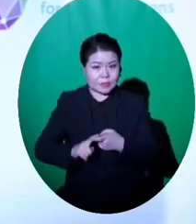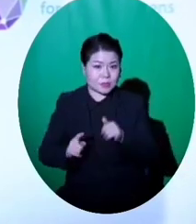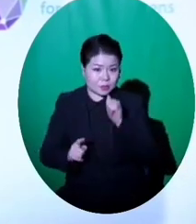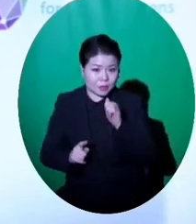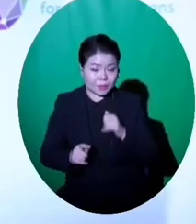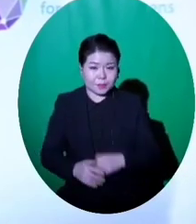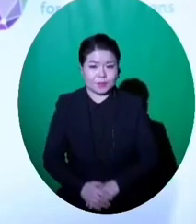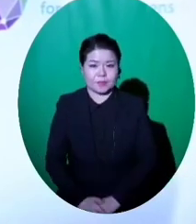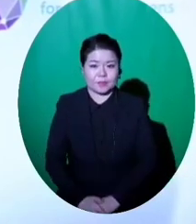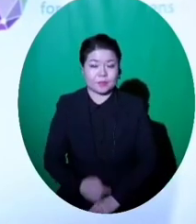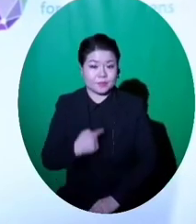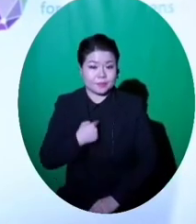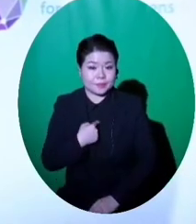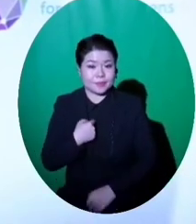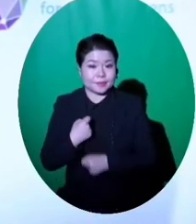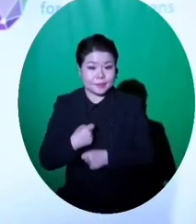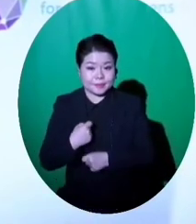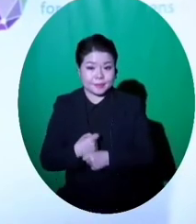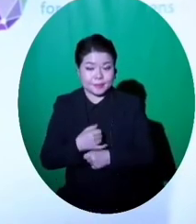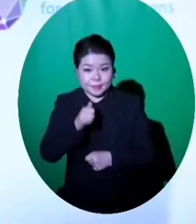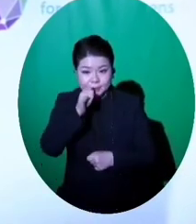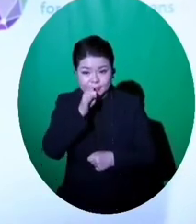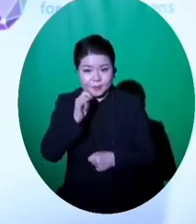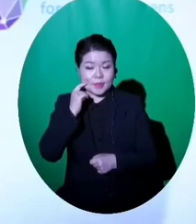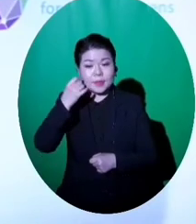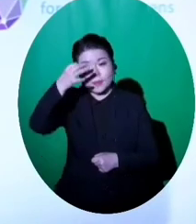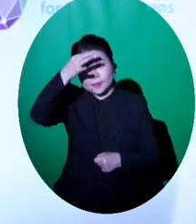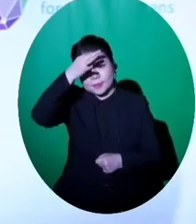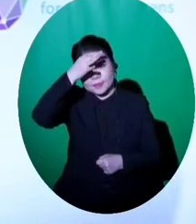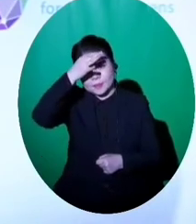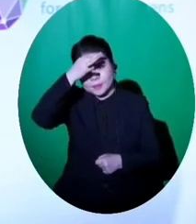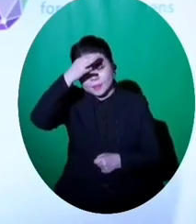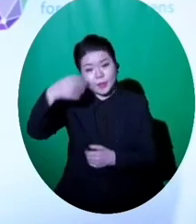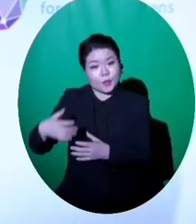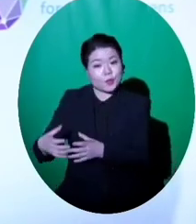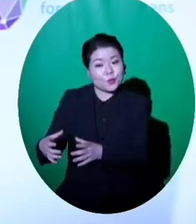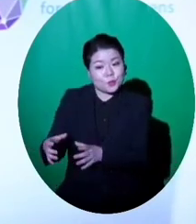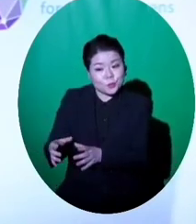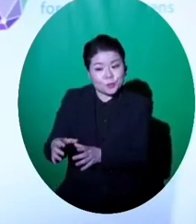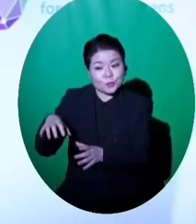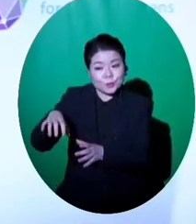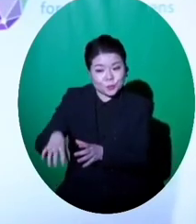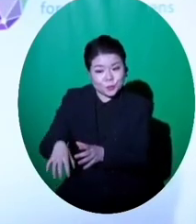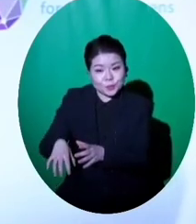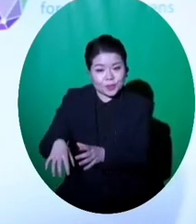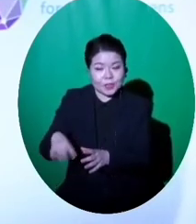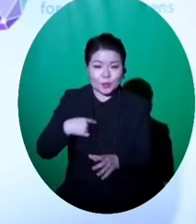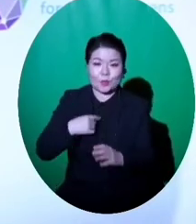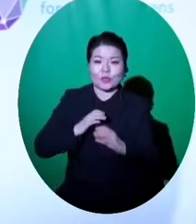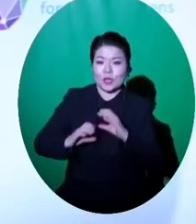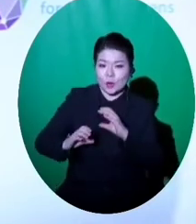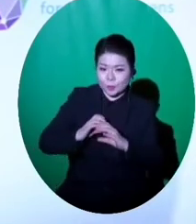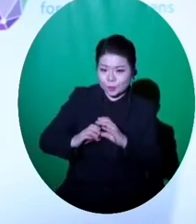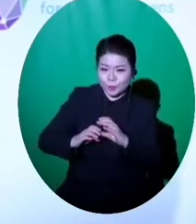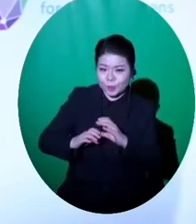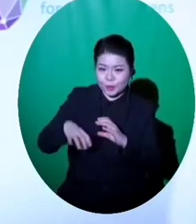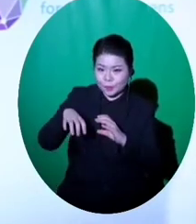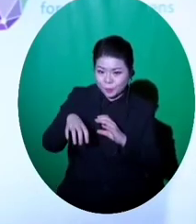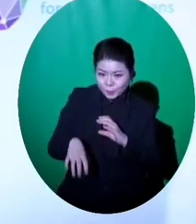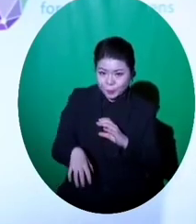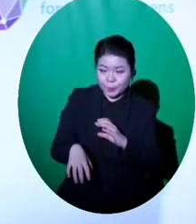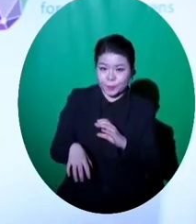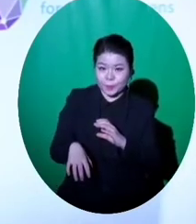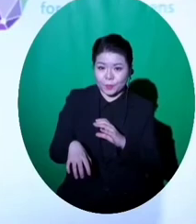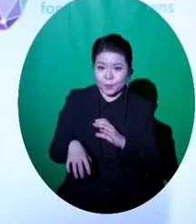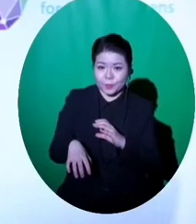and also my own community, and that those cracks were actually filled by the labor of those who provide care,